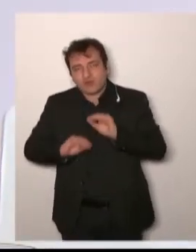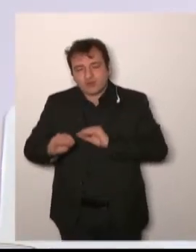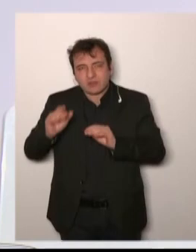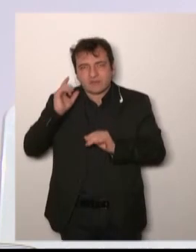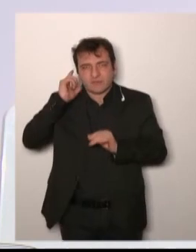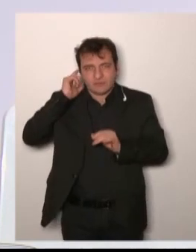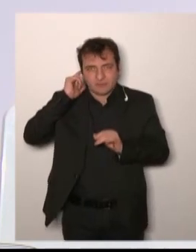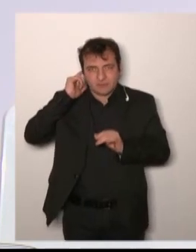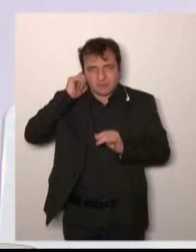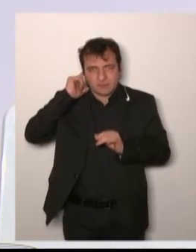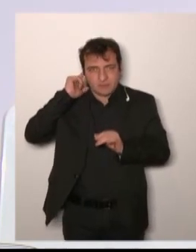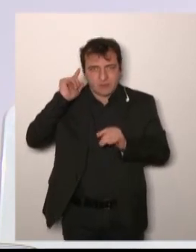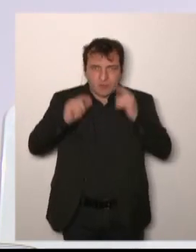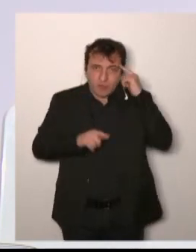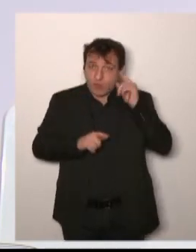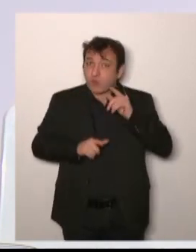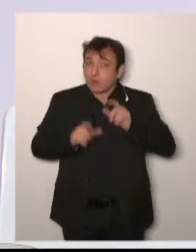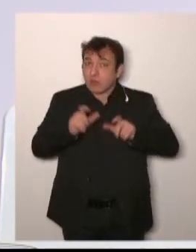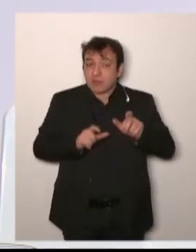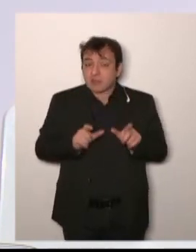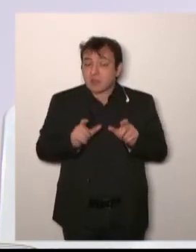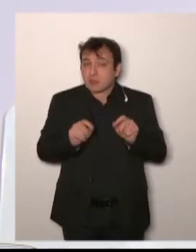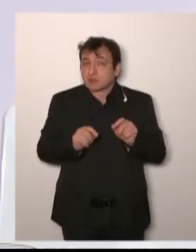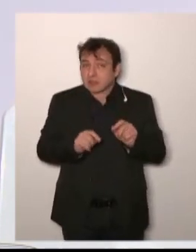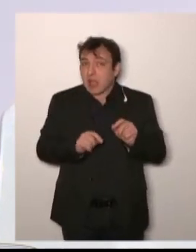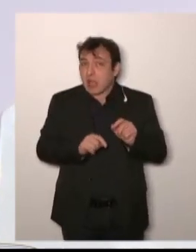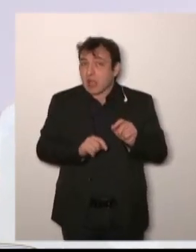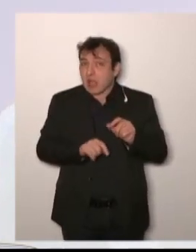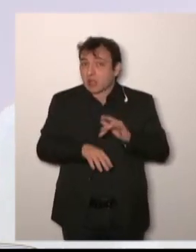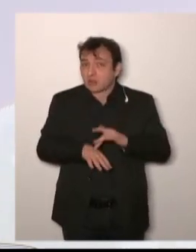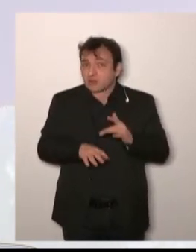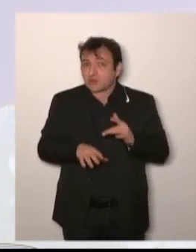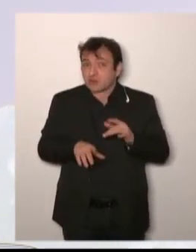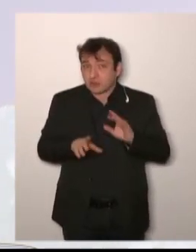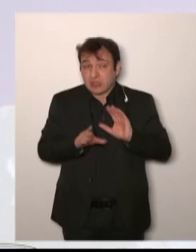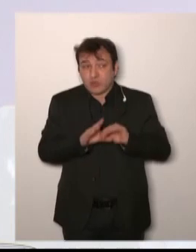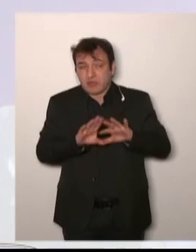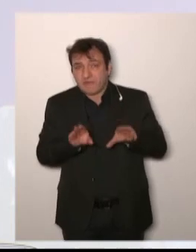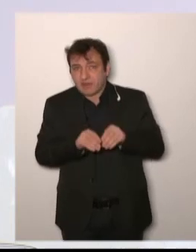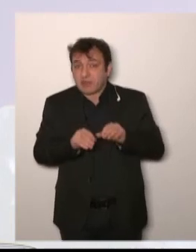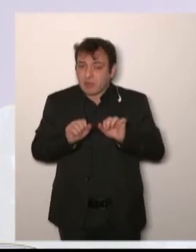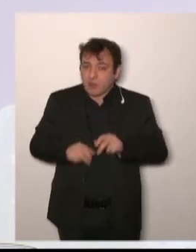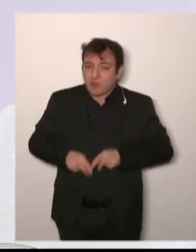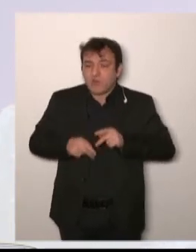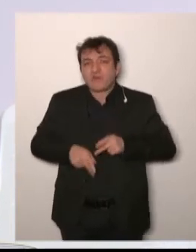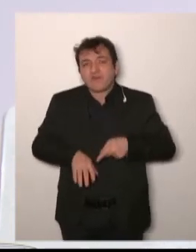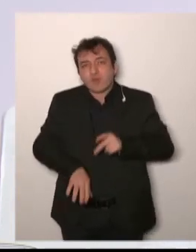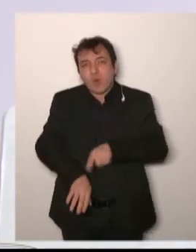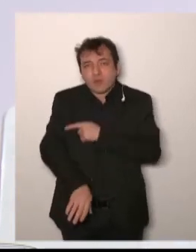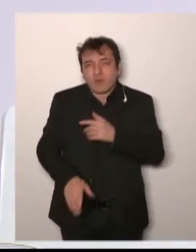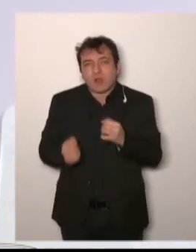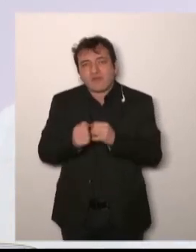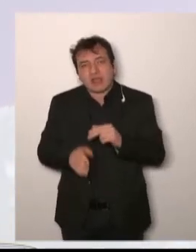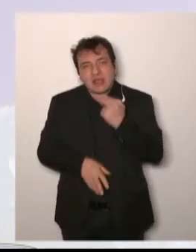cancer, including the families, to live longer and better. But how can we